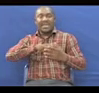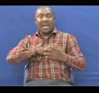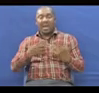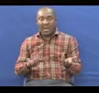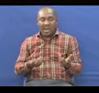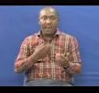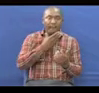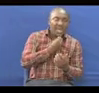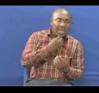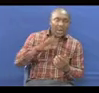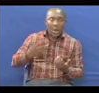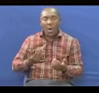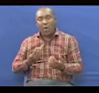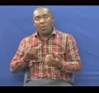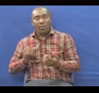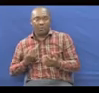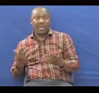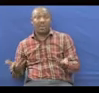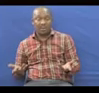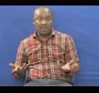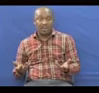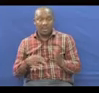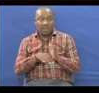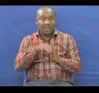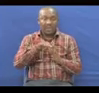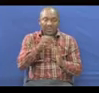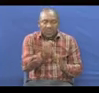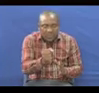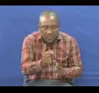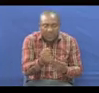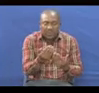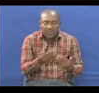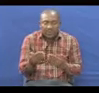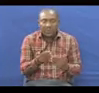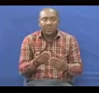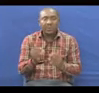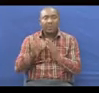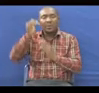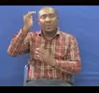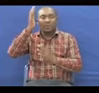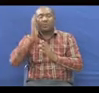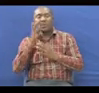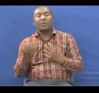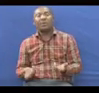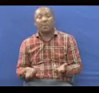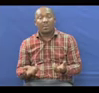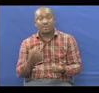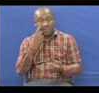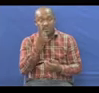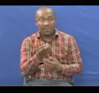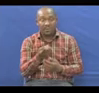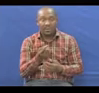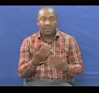in knowing the age of the populations. For example, most of the age group is ranging from 0